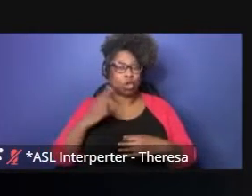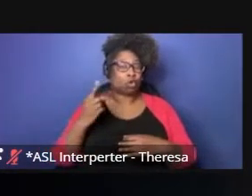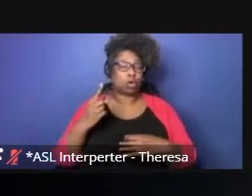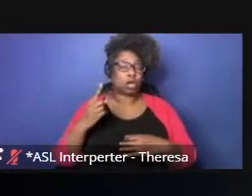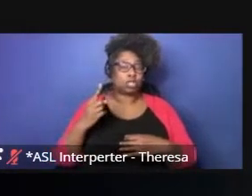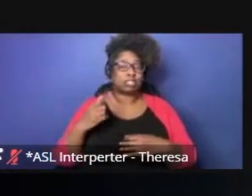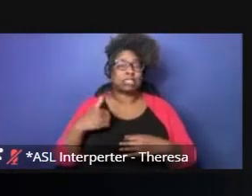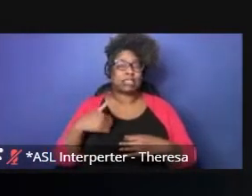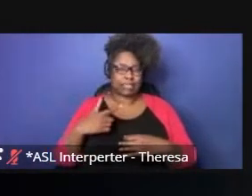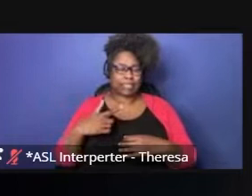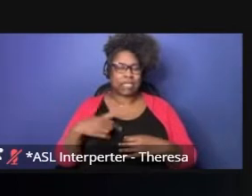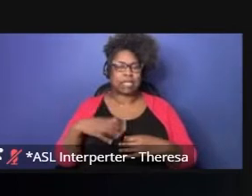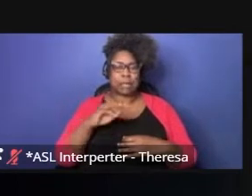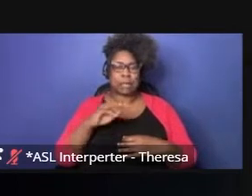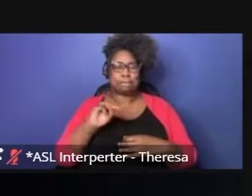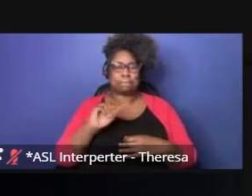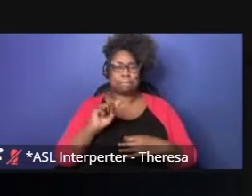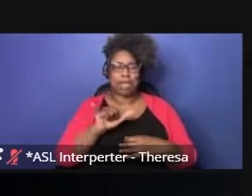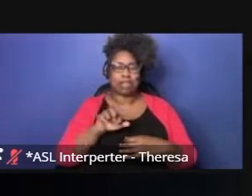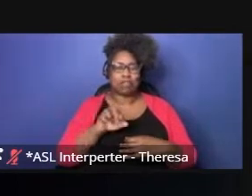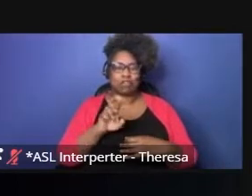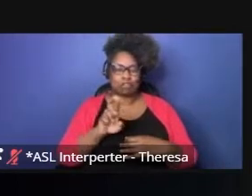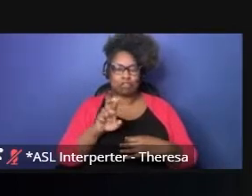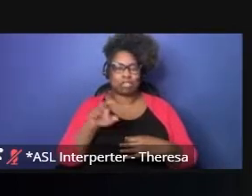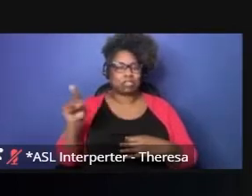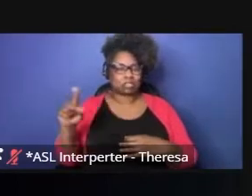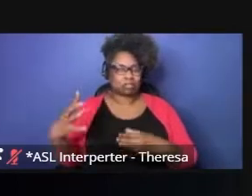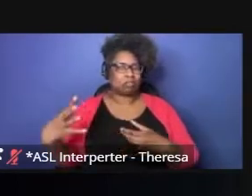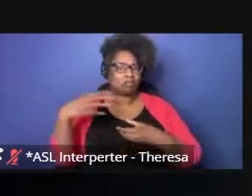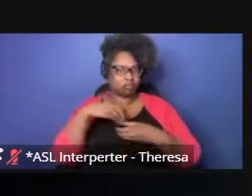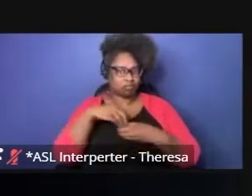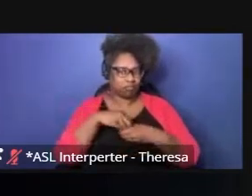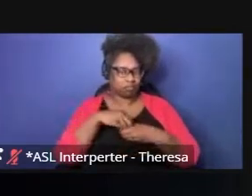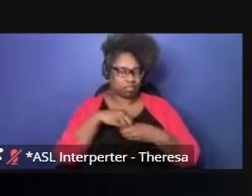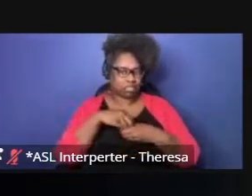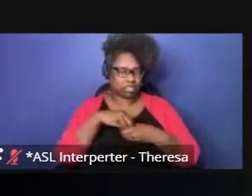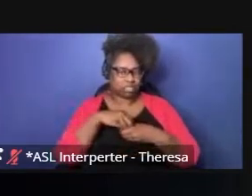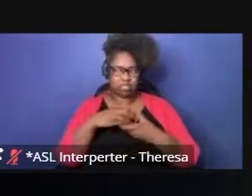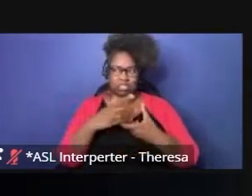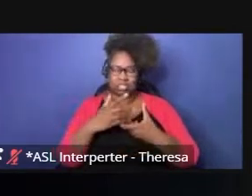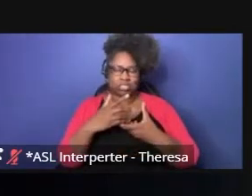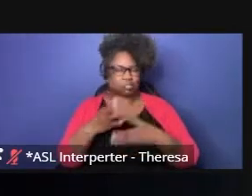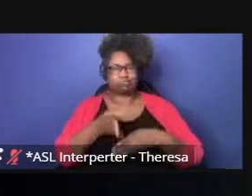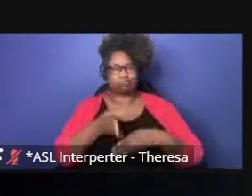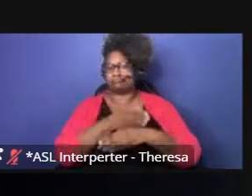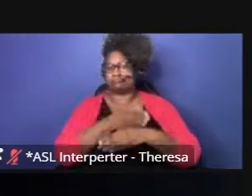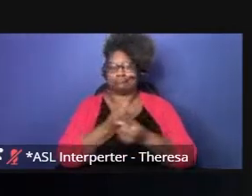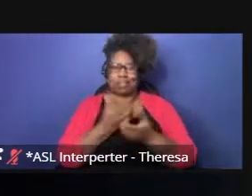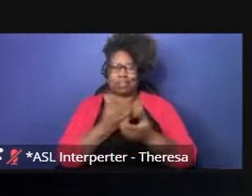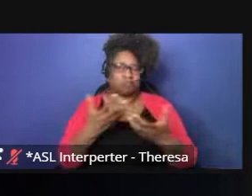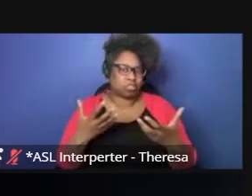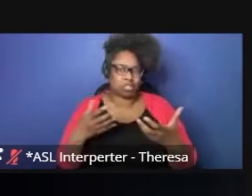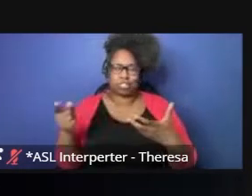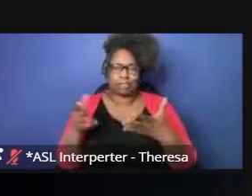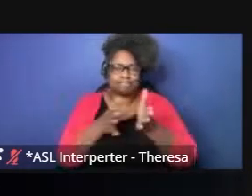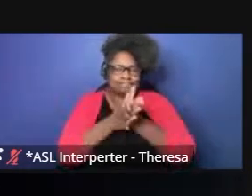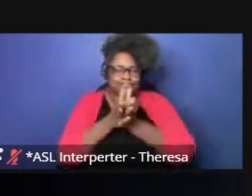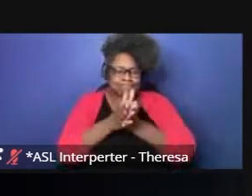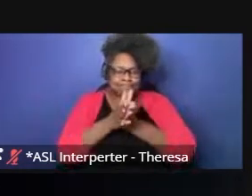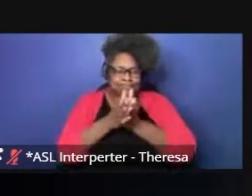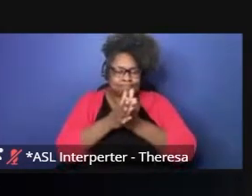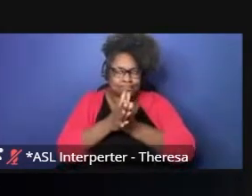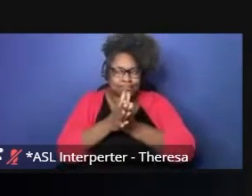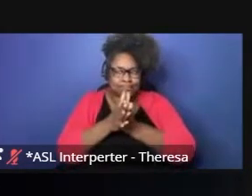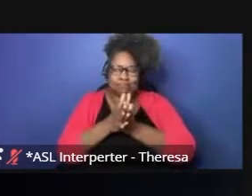very, very involved in the betterment of everything. And she's very enthusiastic, and I love having her